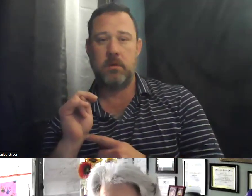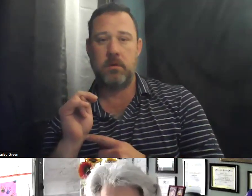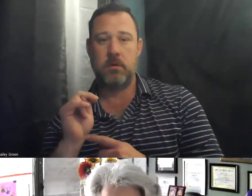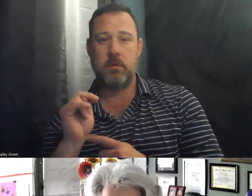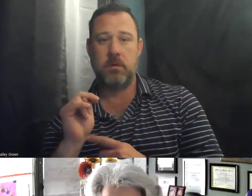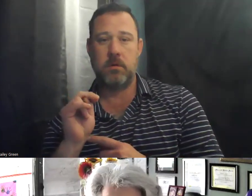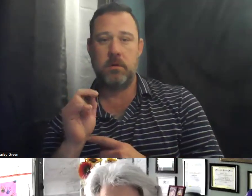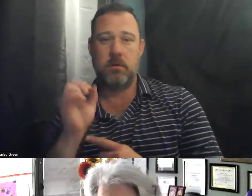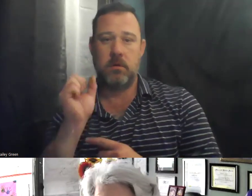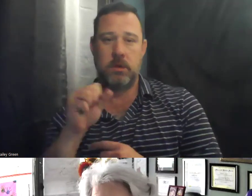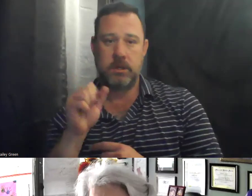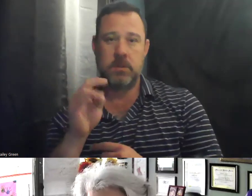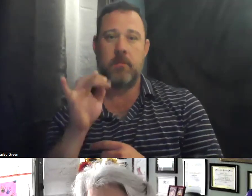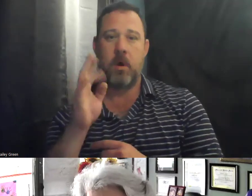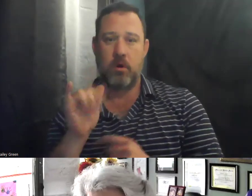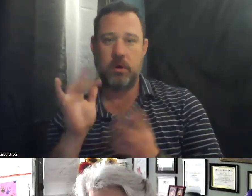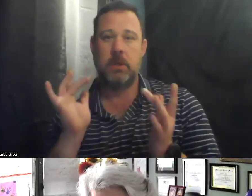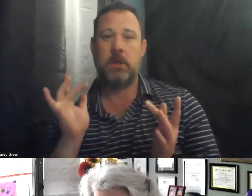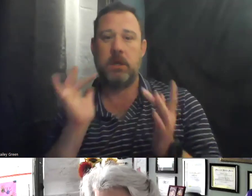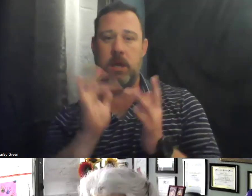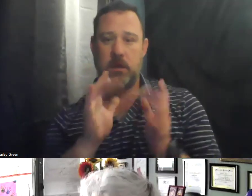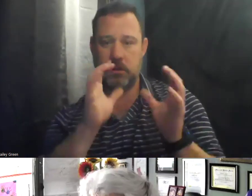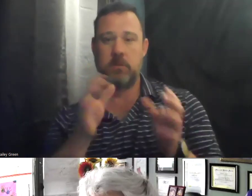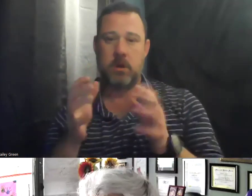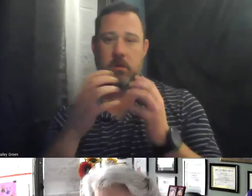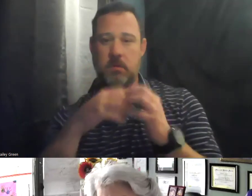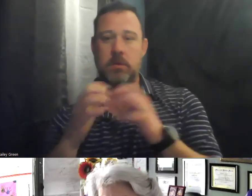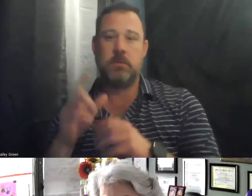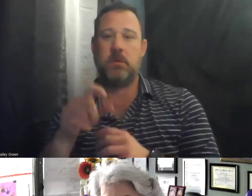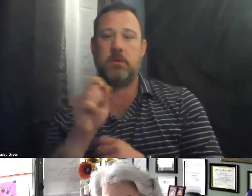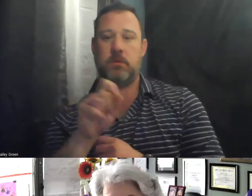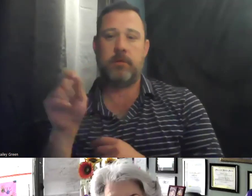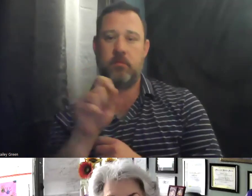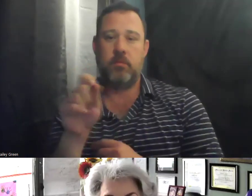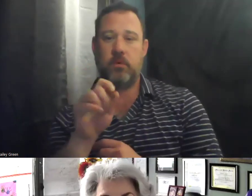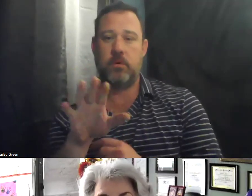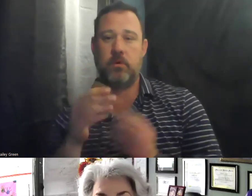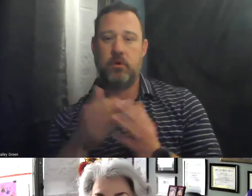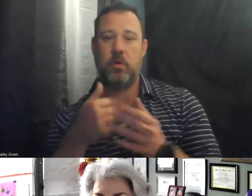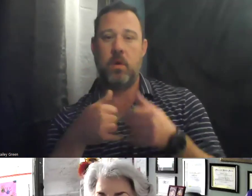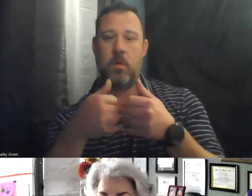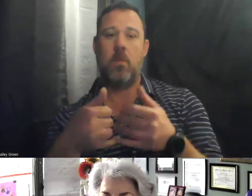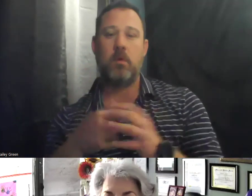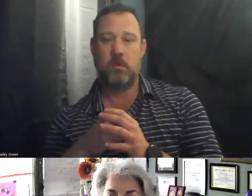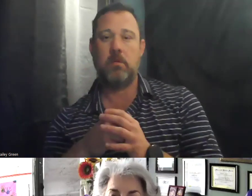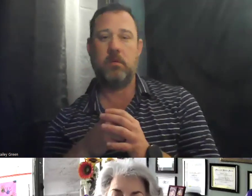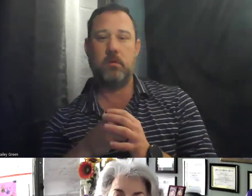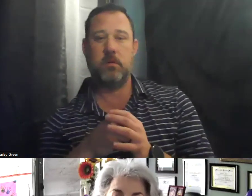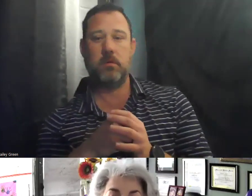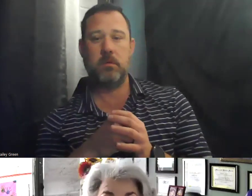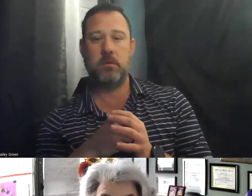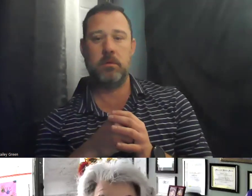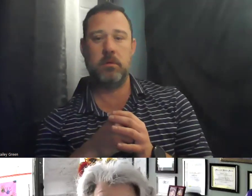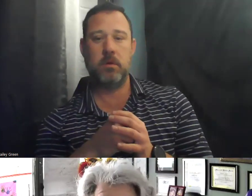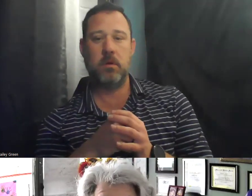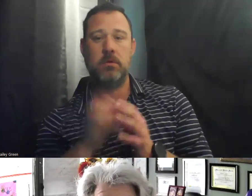Yes, Marty, dot connector and silo buster. That's what you have to put in the new award. So